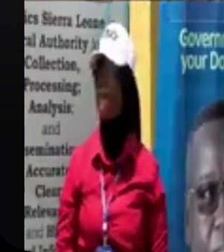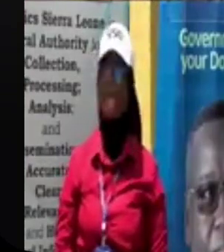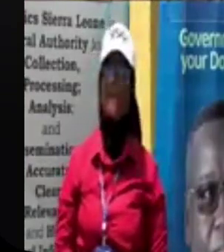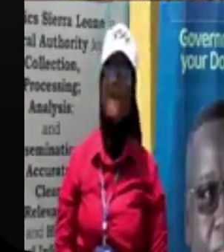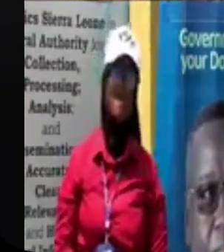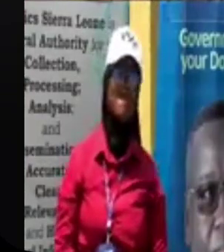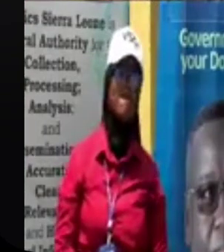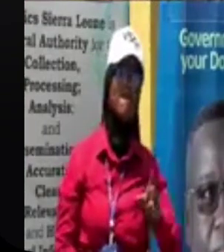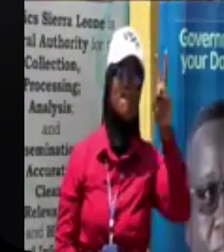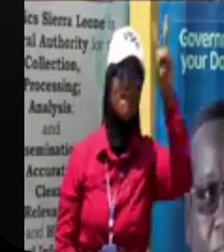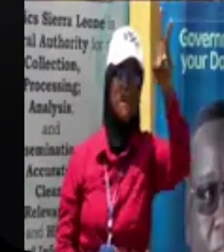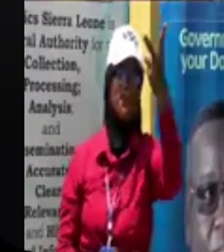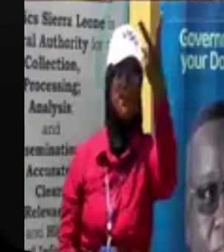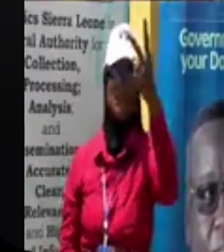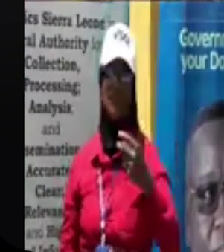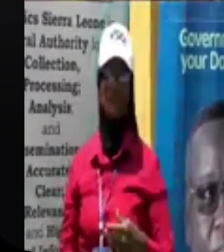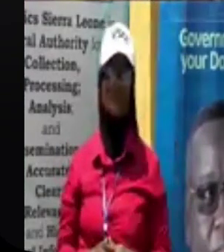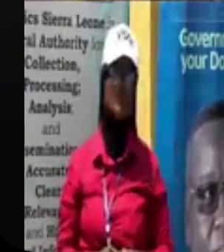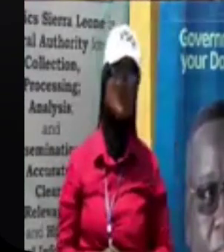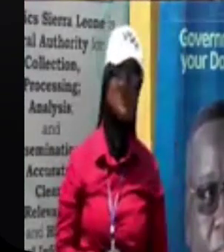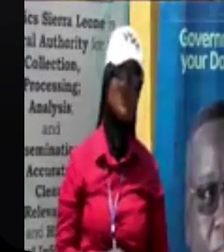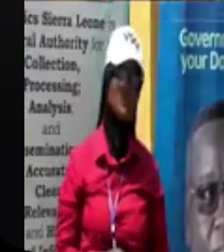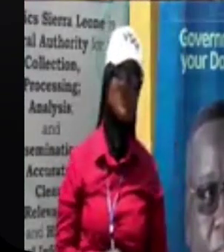yes, second,